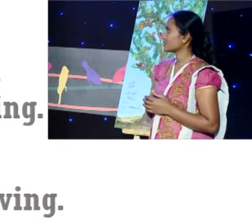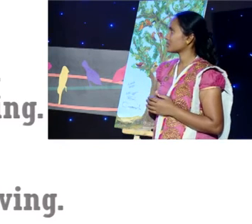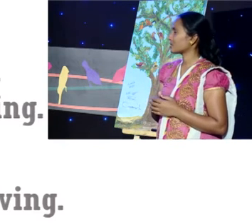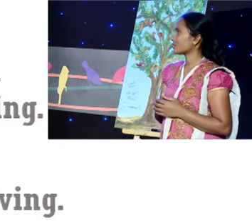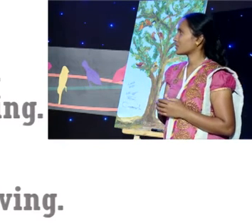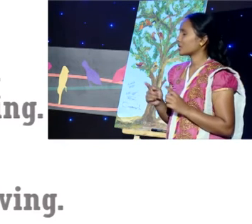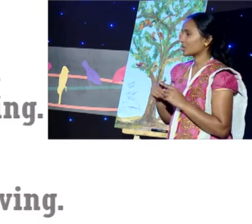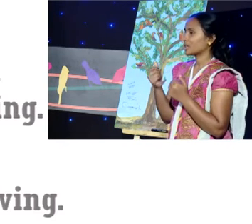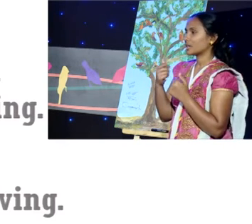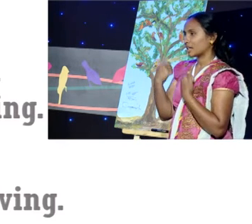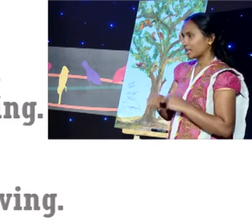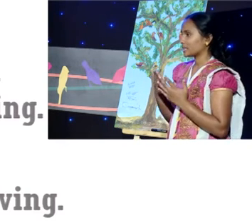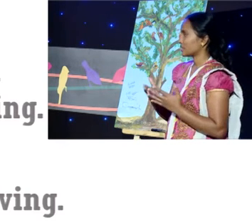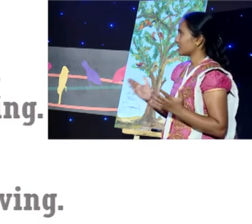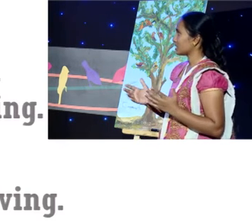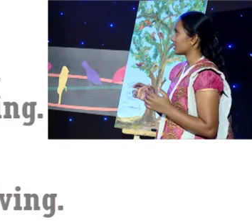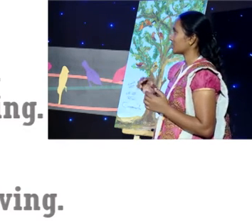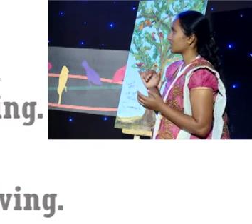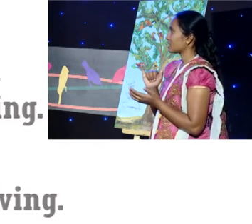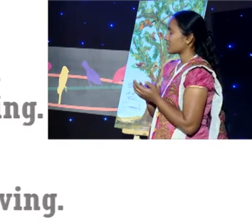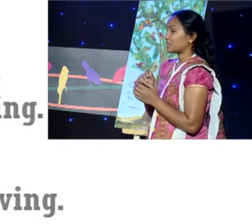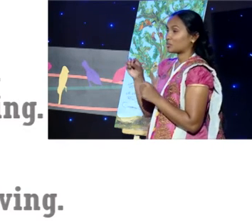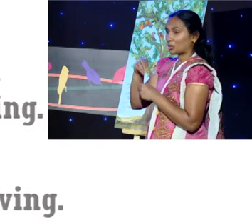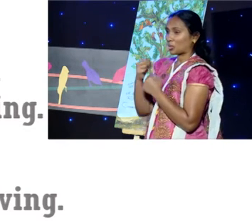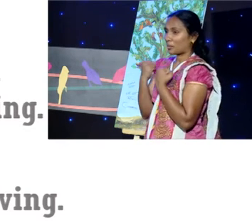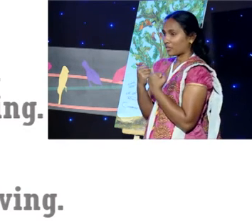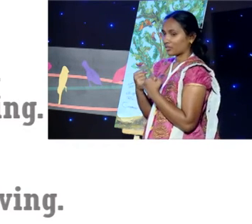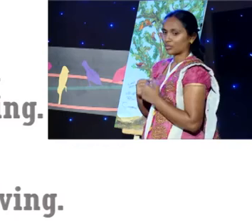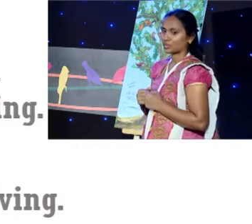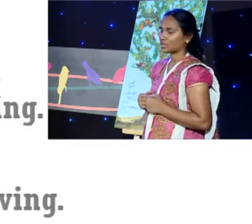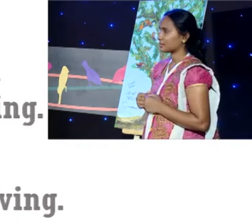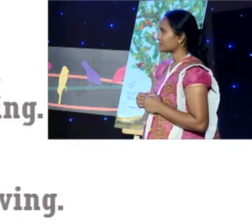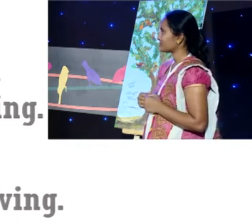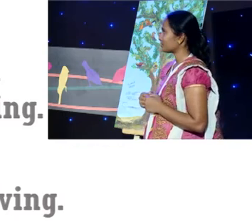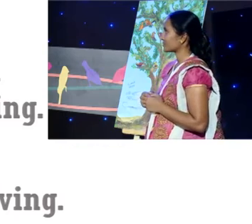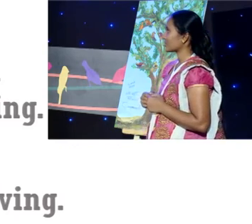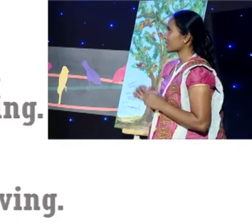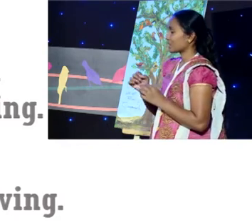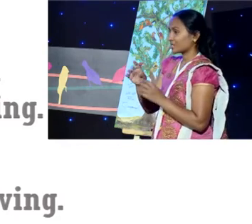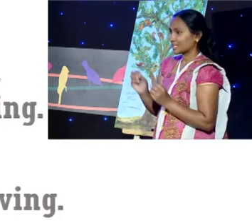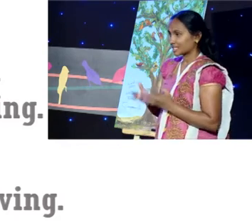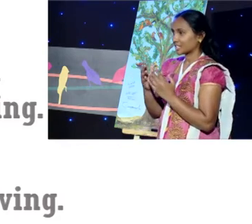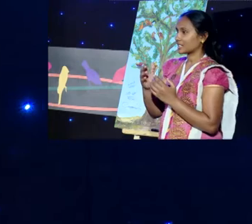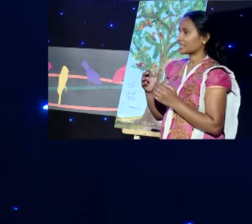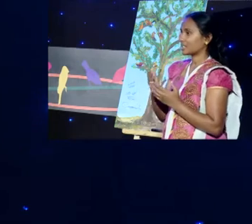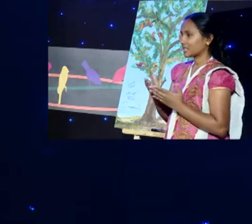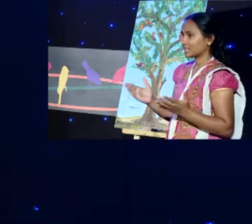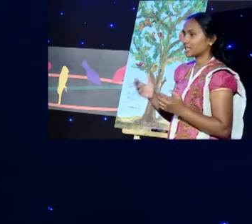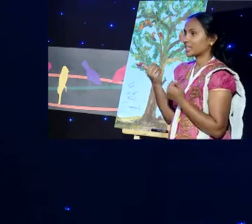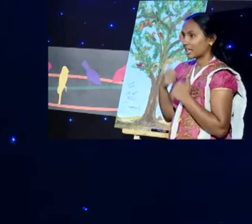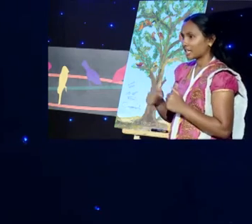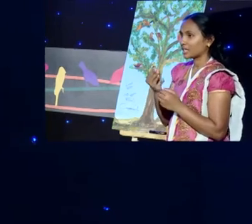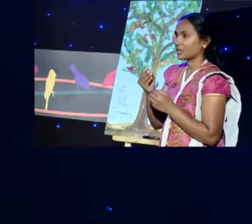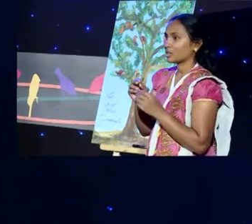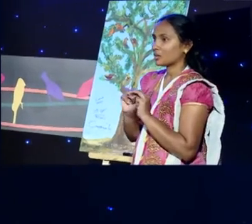everything. And that is a really powerful idea. If you start to think of every single moment